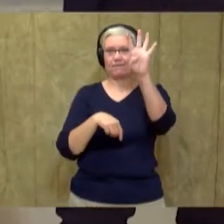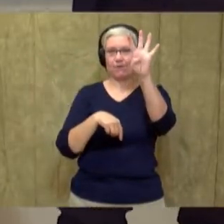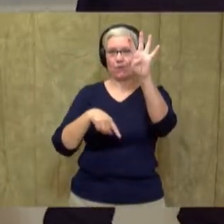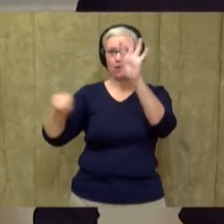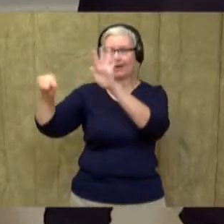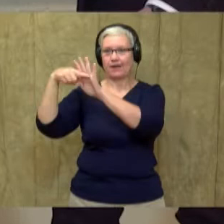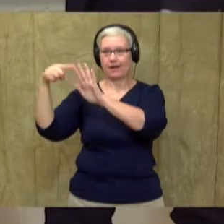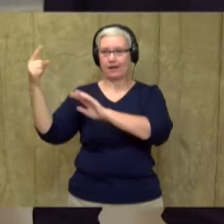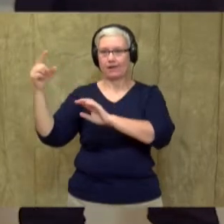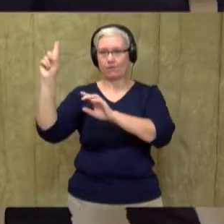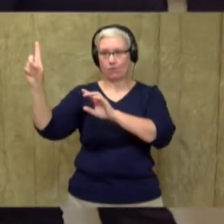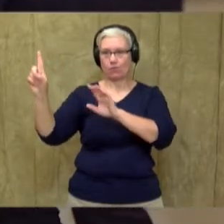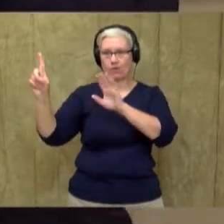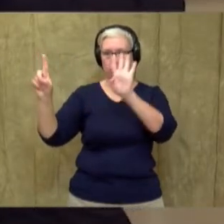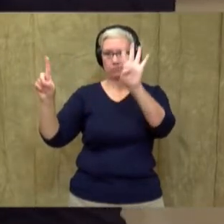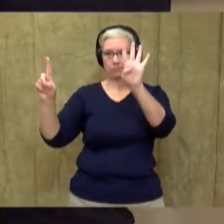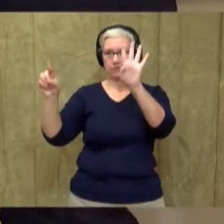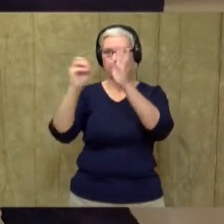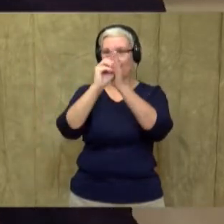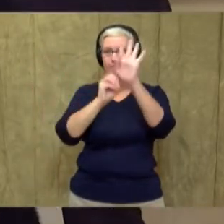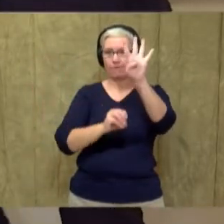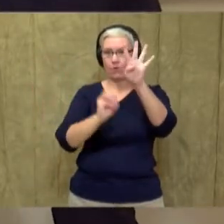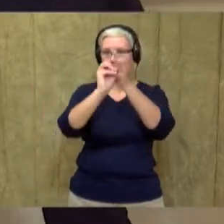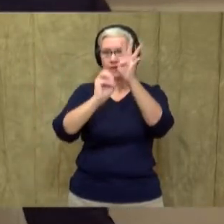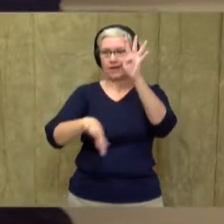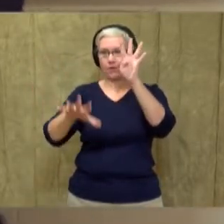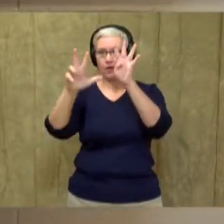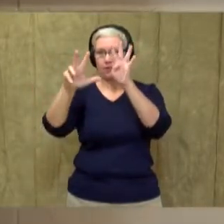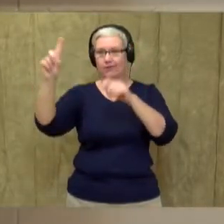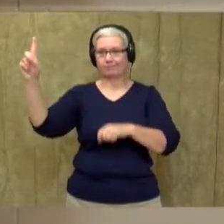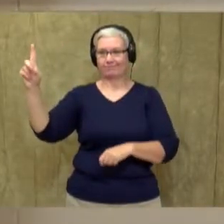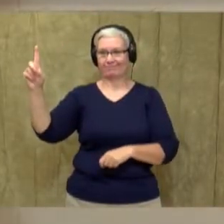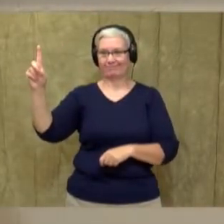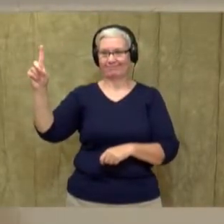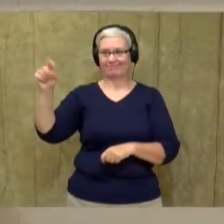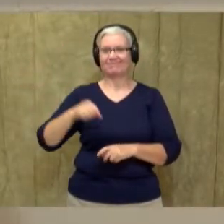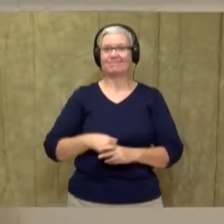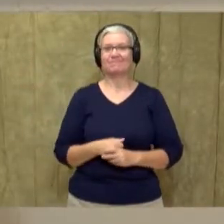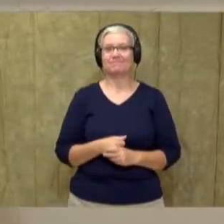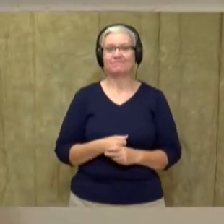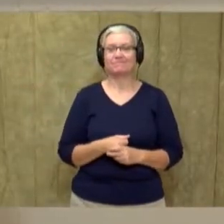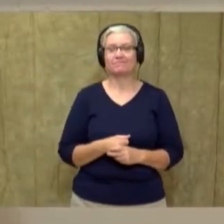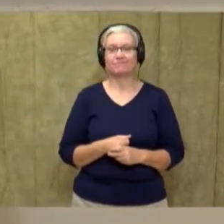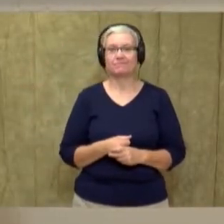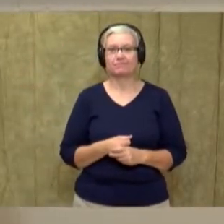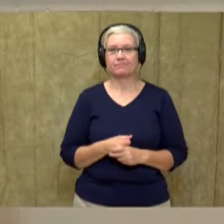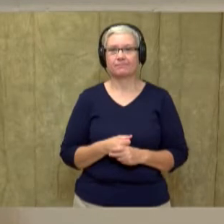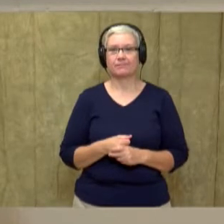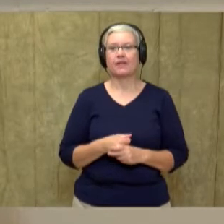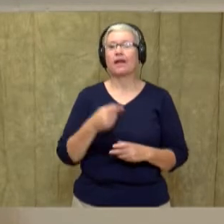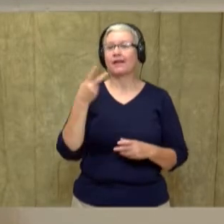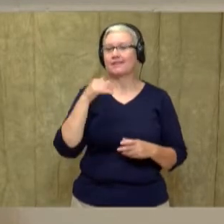see in our equation, the -3 in that equation. And when I'm looking at the graph, we started here